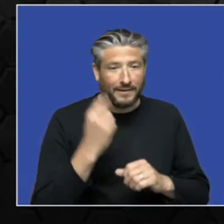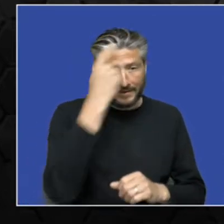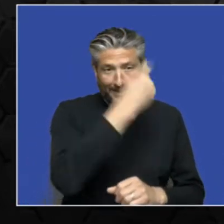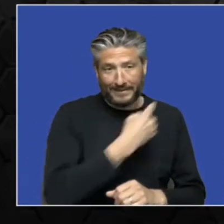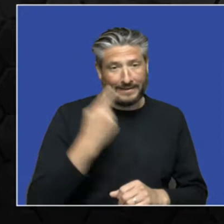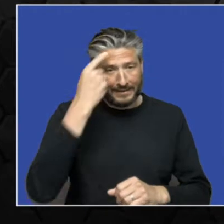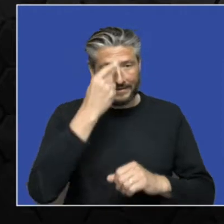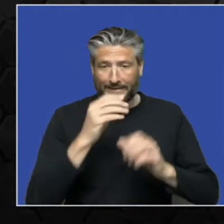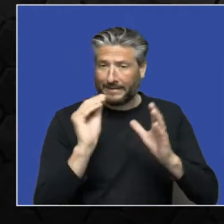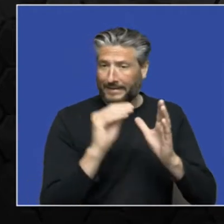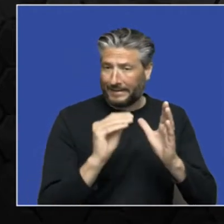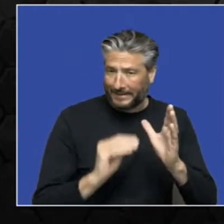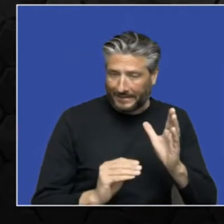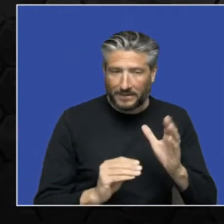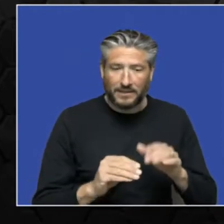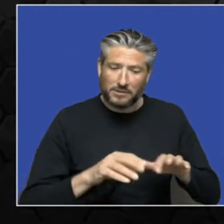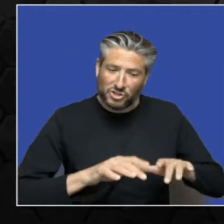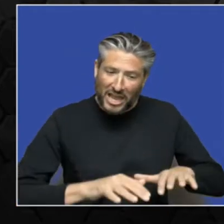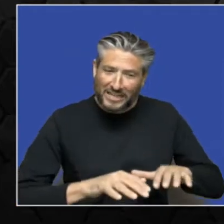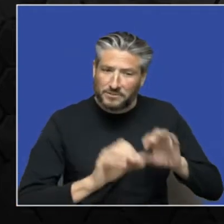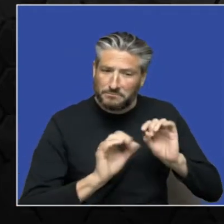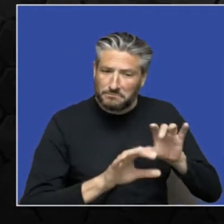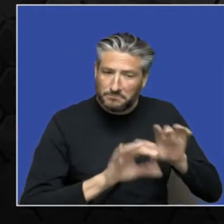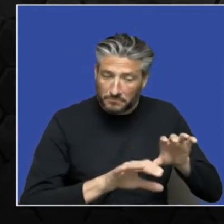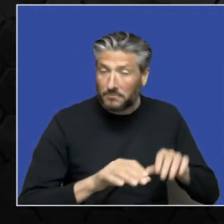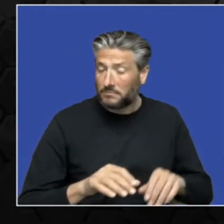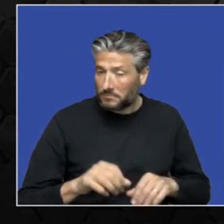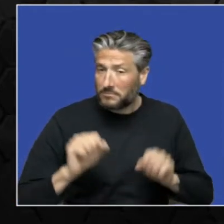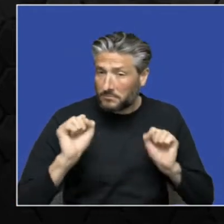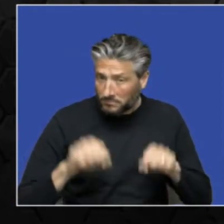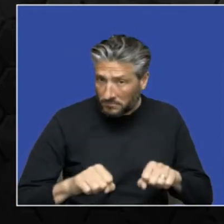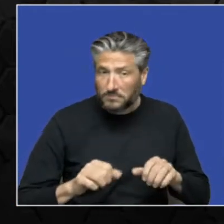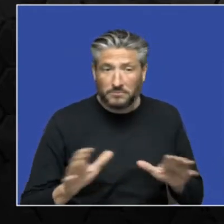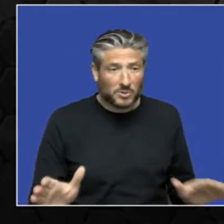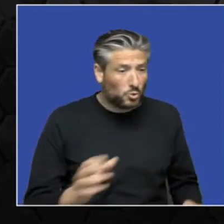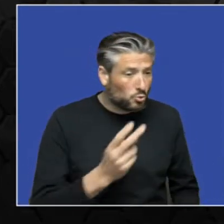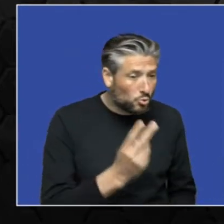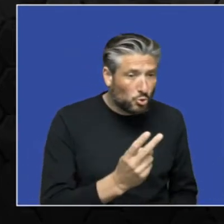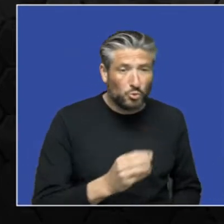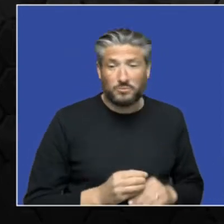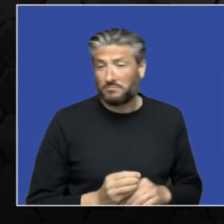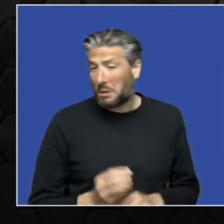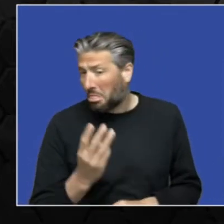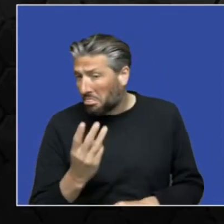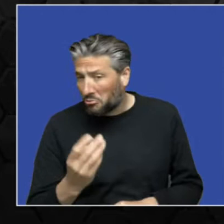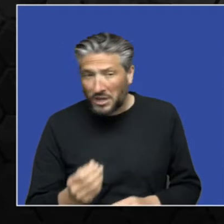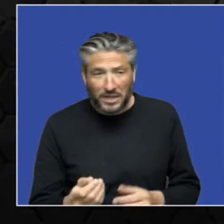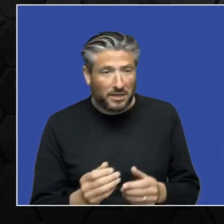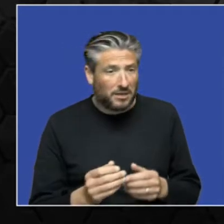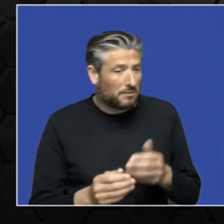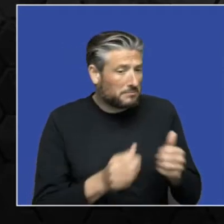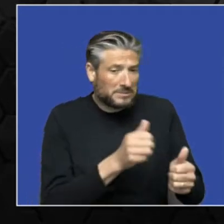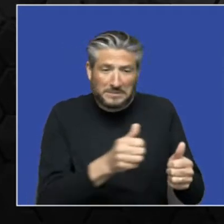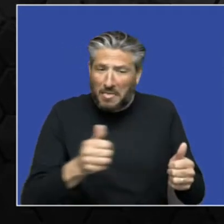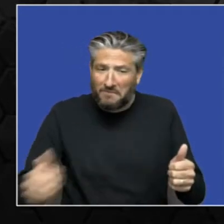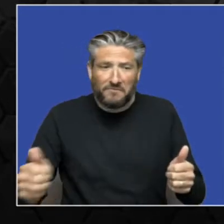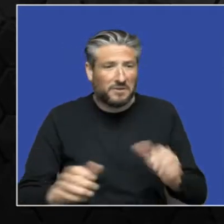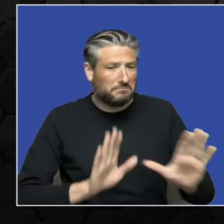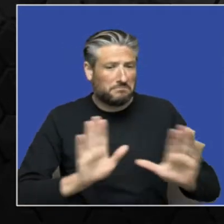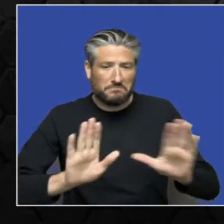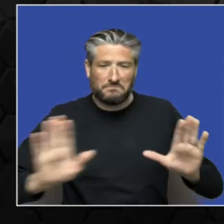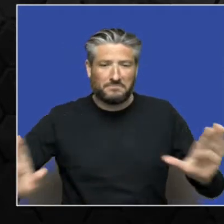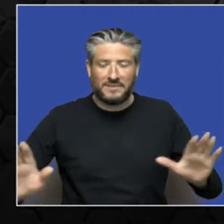to more than one answer, please use multiple emojis. Nice. My goal for this talk is to